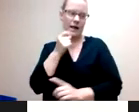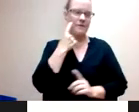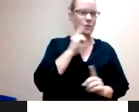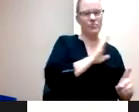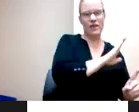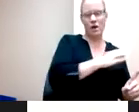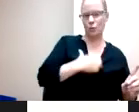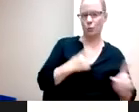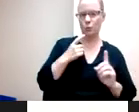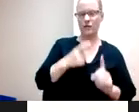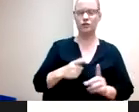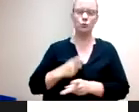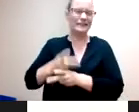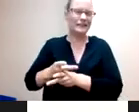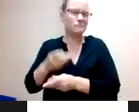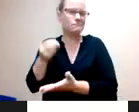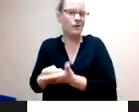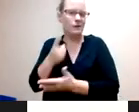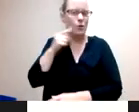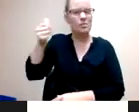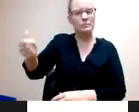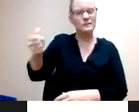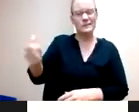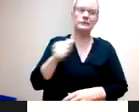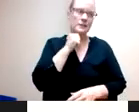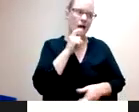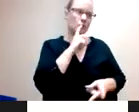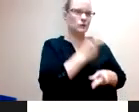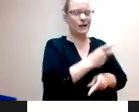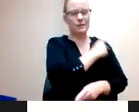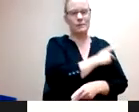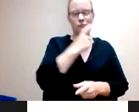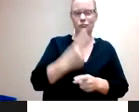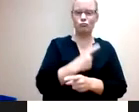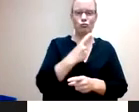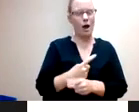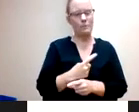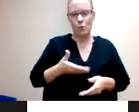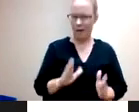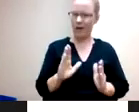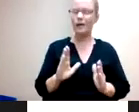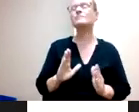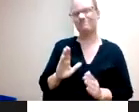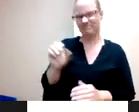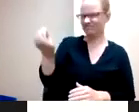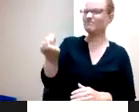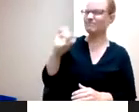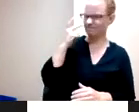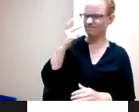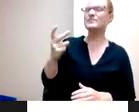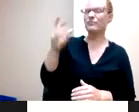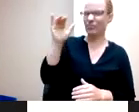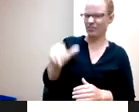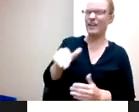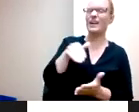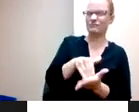funds, versus the best interest of the patient. Very hard. And we do see that, and we